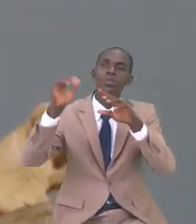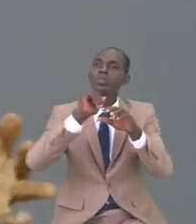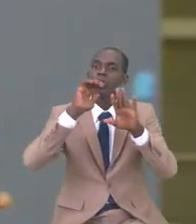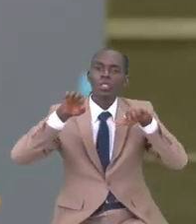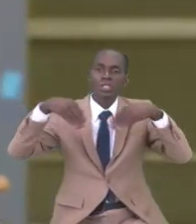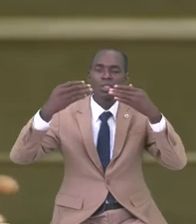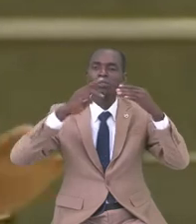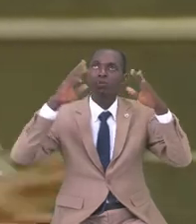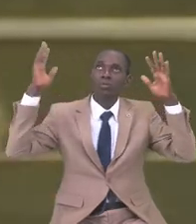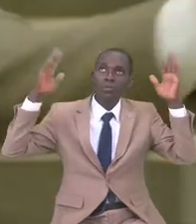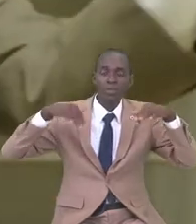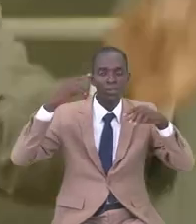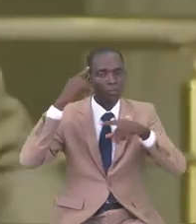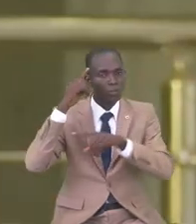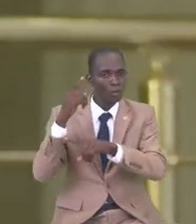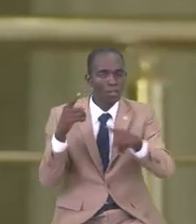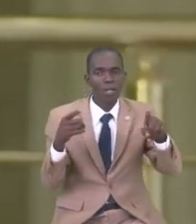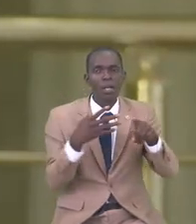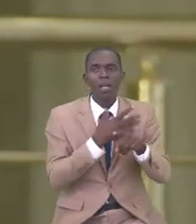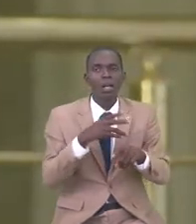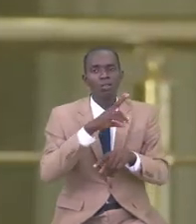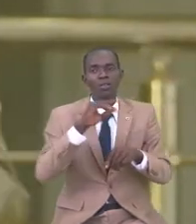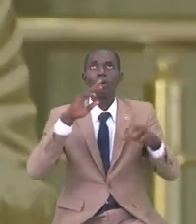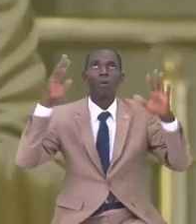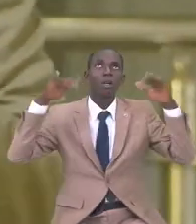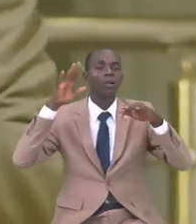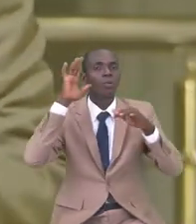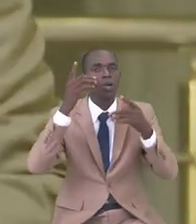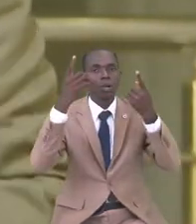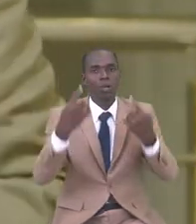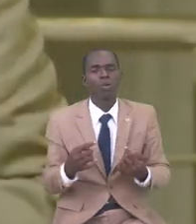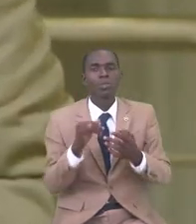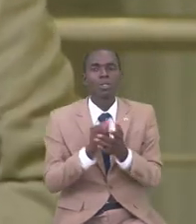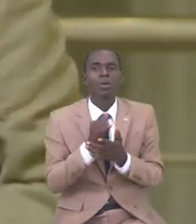from them, and no rain will come. That's what